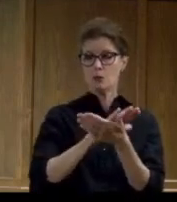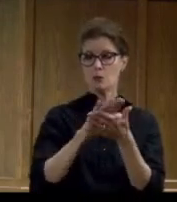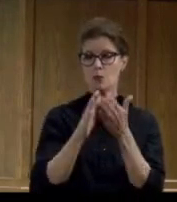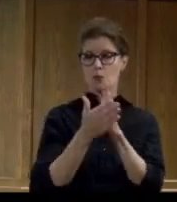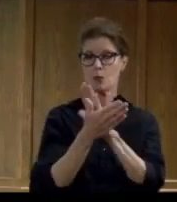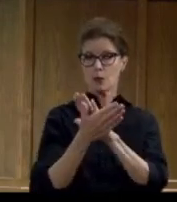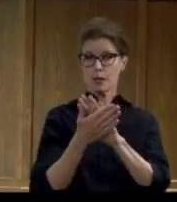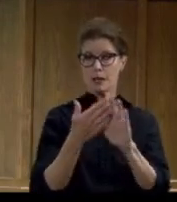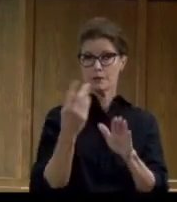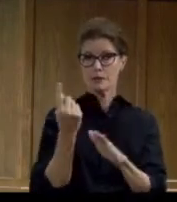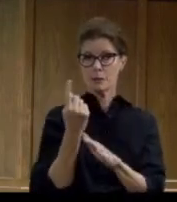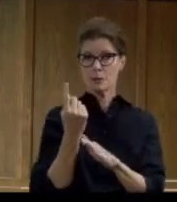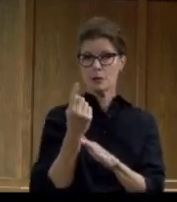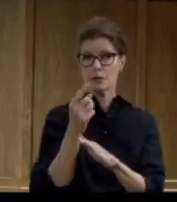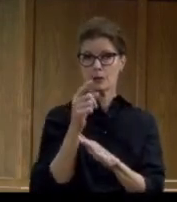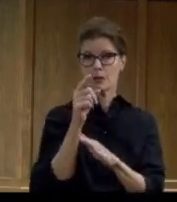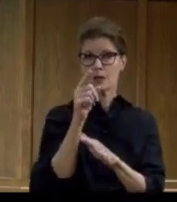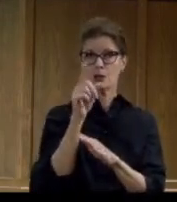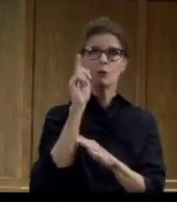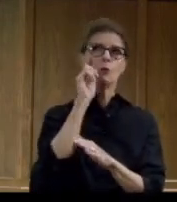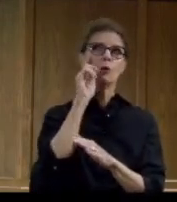than when you forgive.